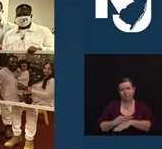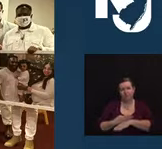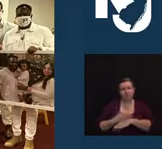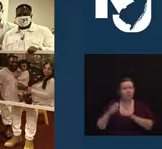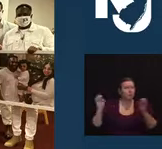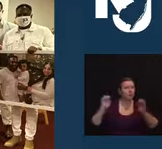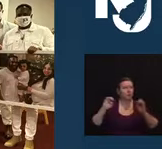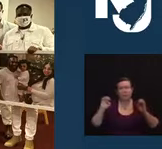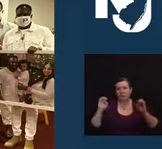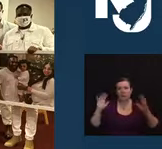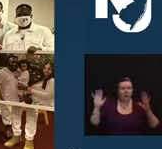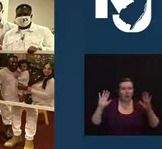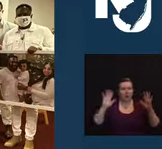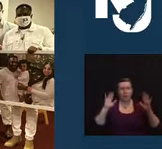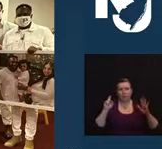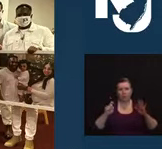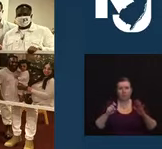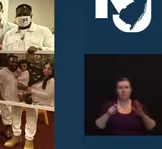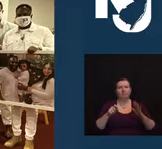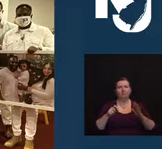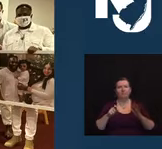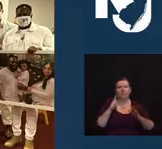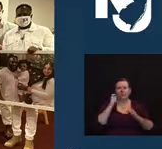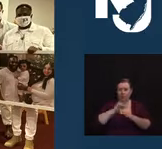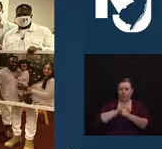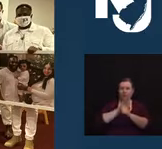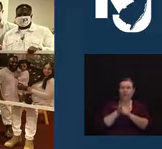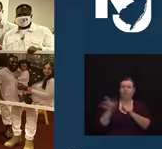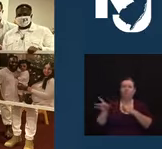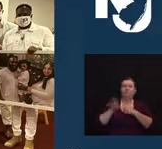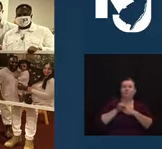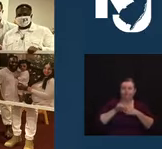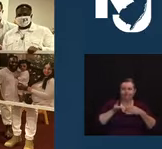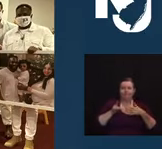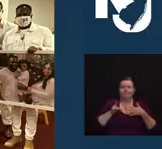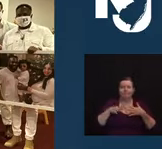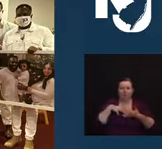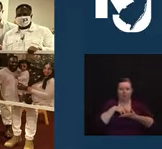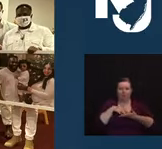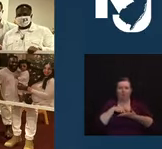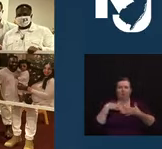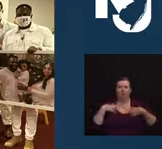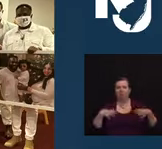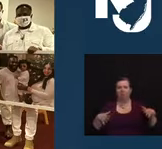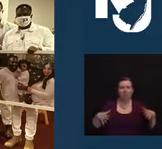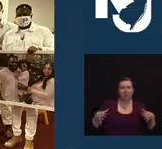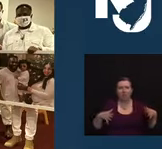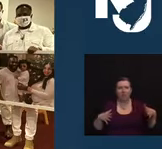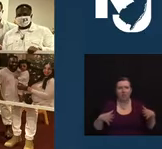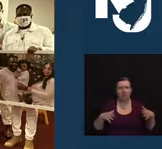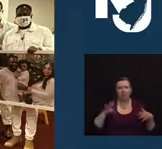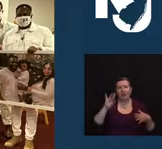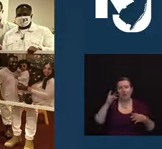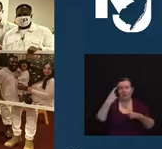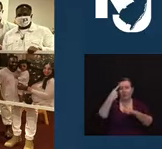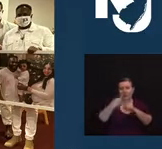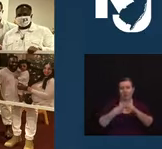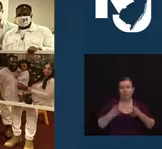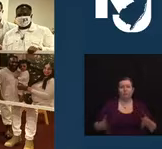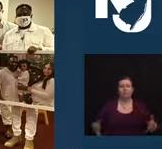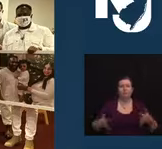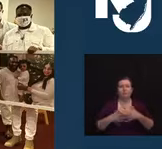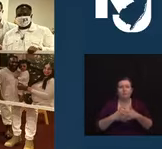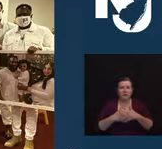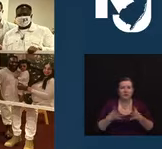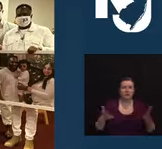virus had weakened her. She was confirmed as COVID positive in her 8th month of pregnancy. Sadly, Joanna